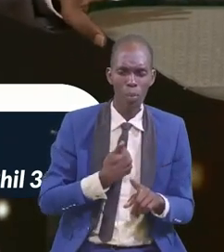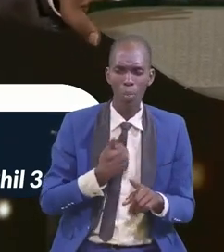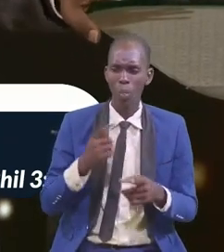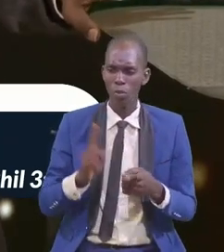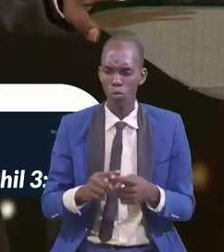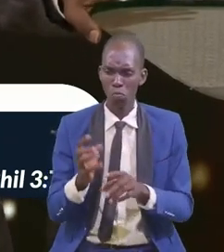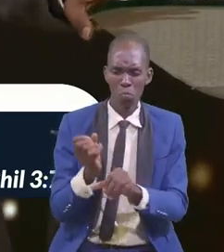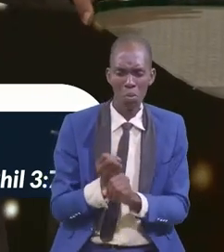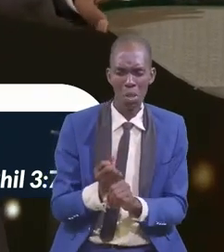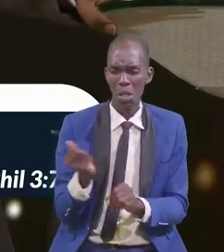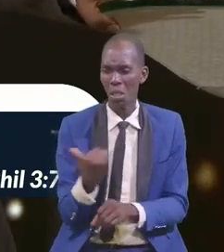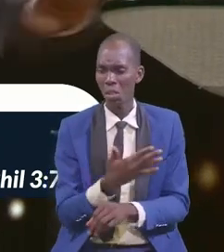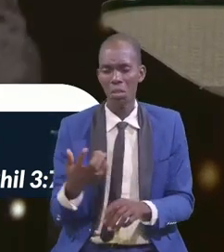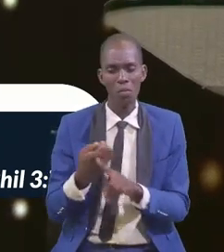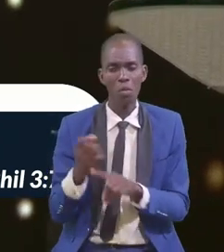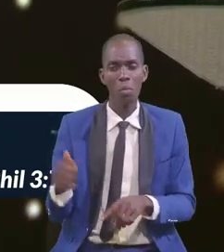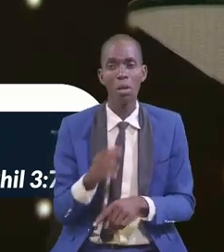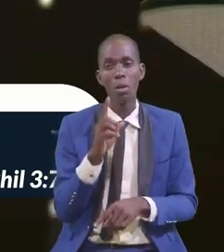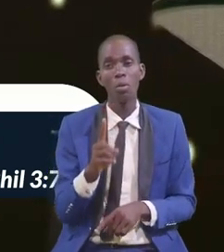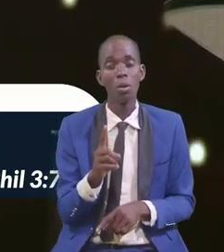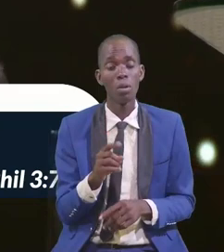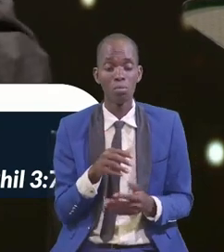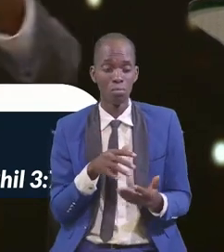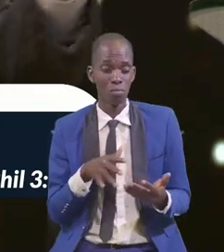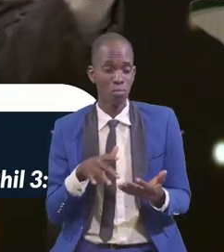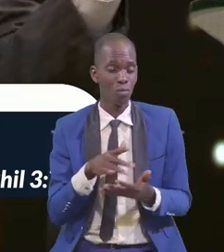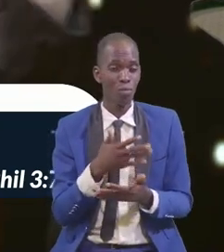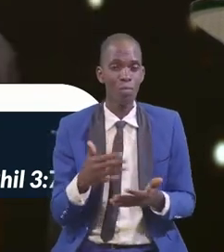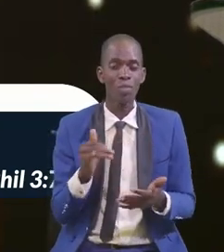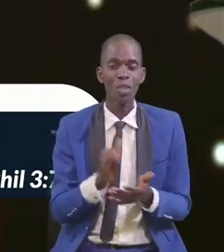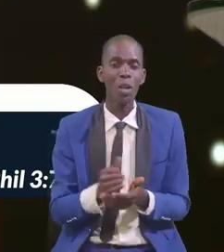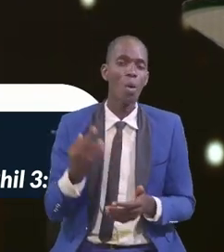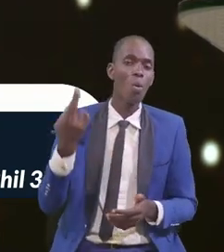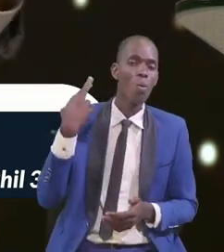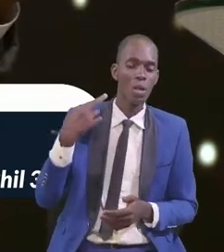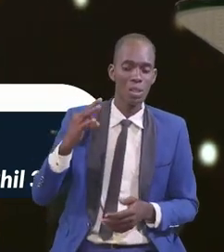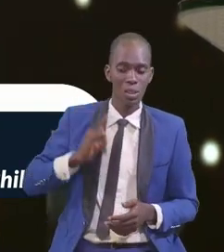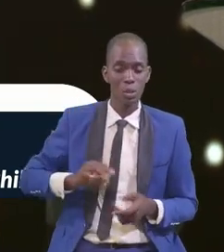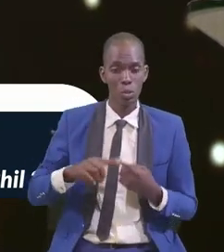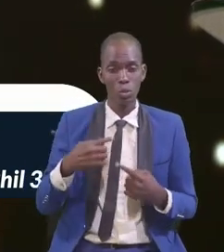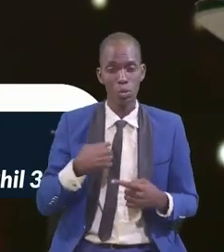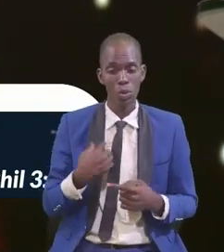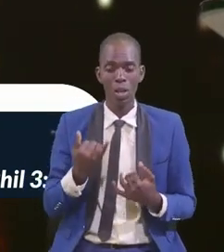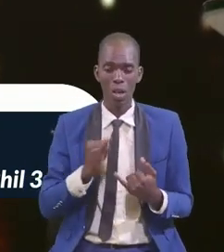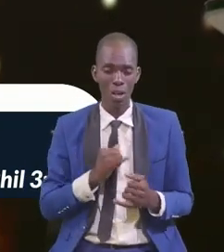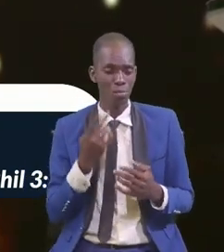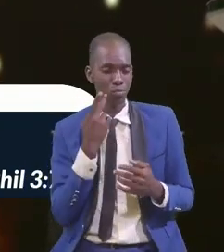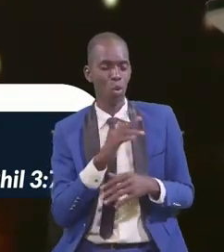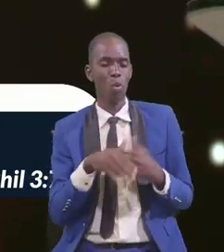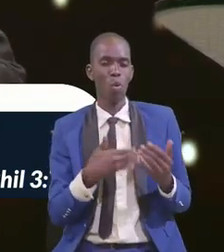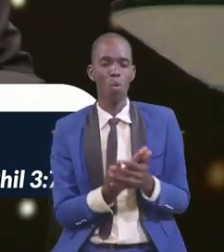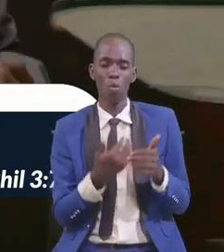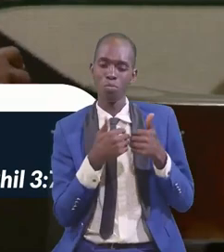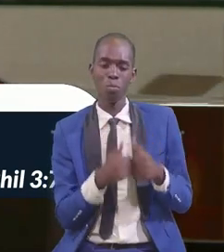anything, getting anything from anybody. Those things that were gained to me, I count them now loss.